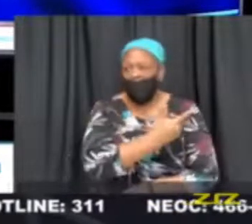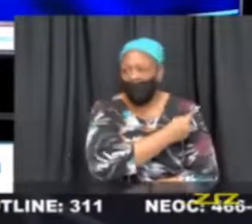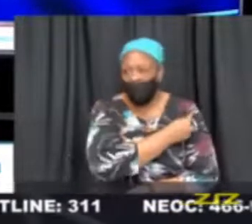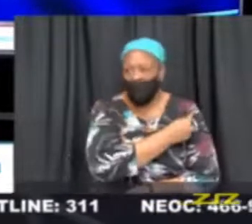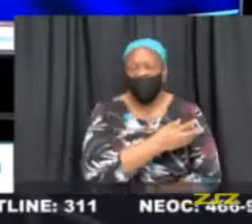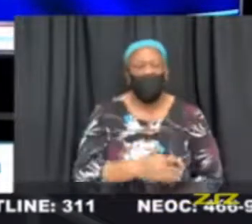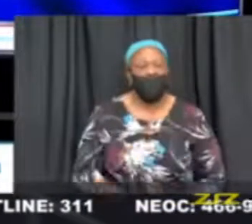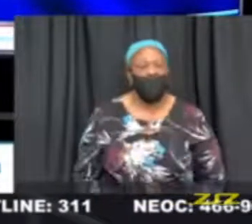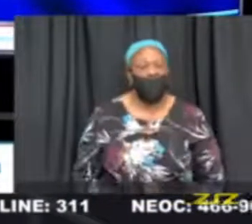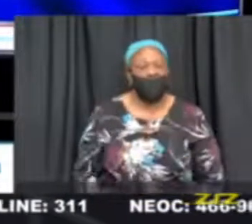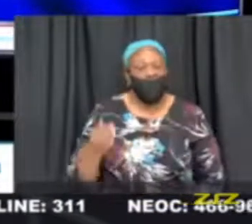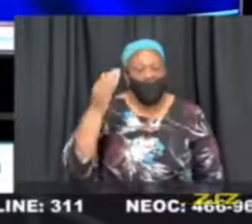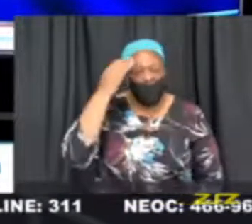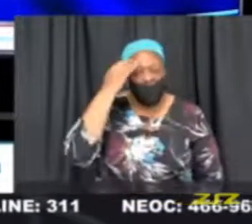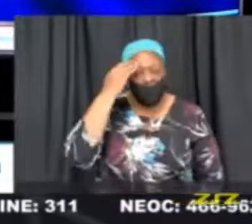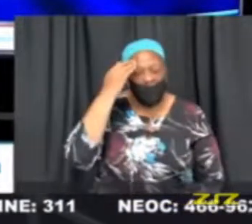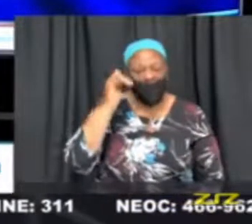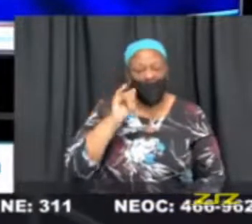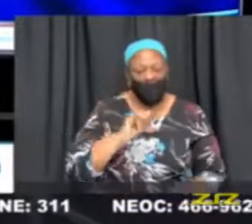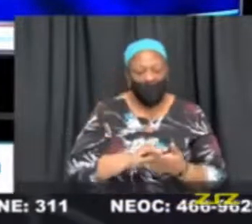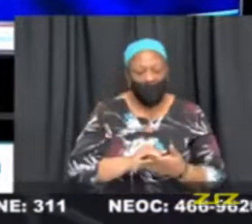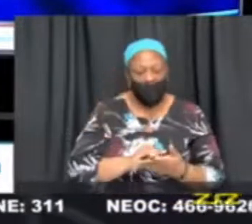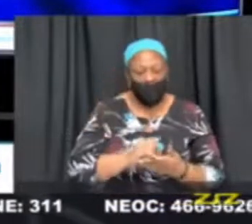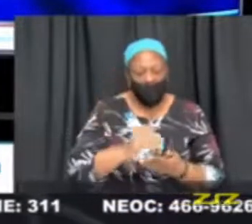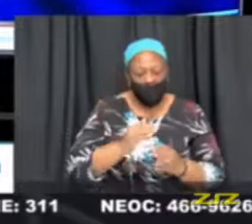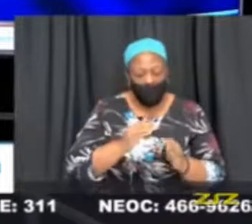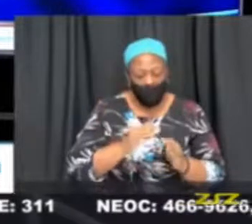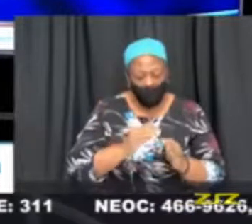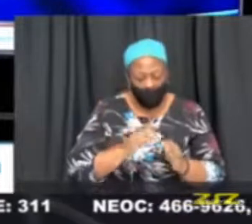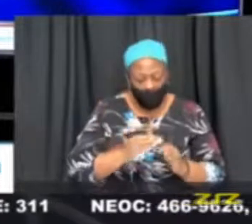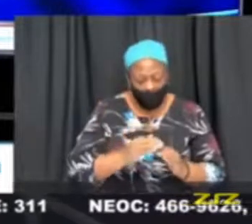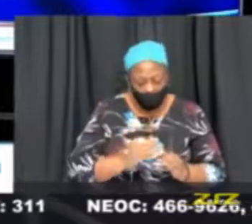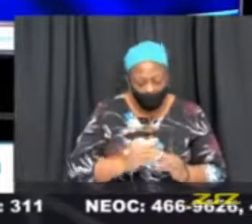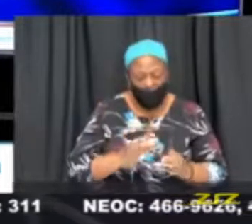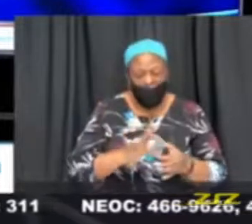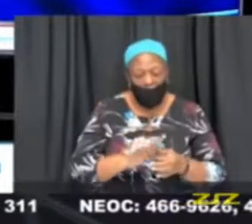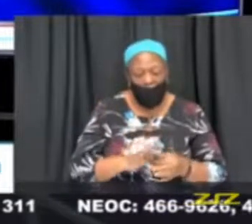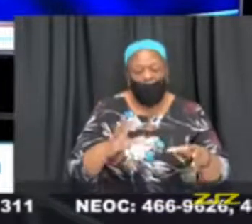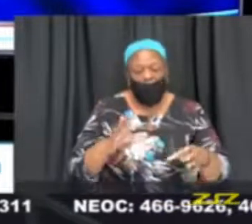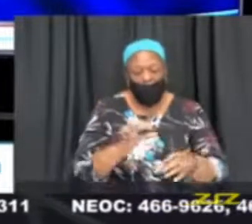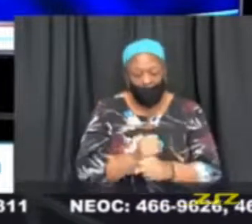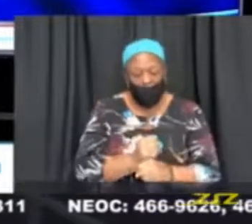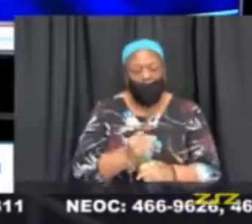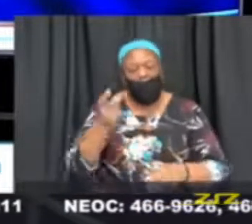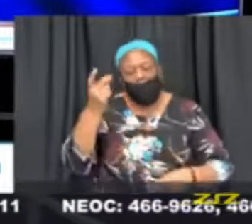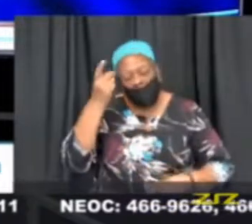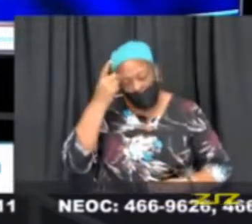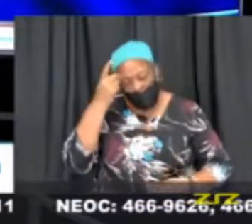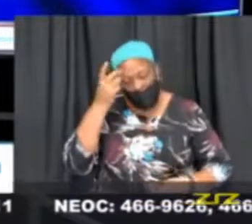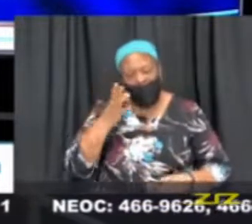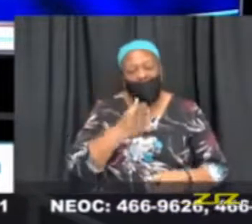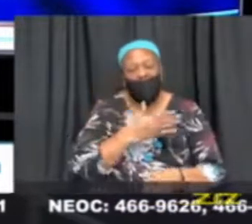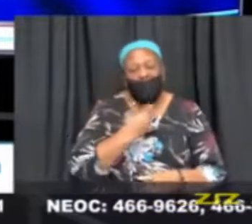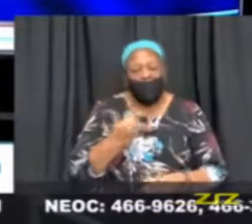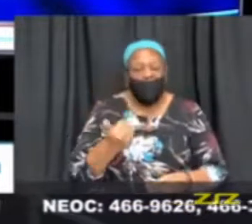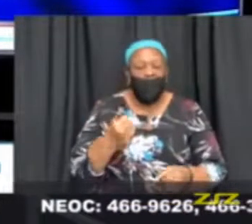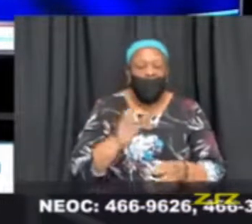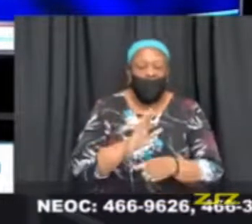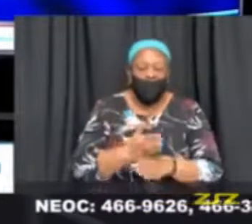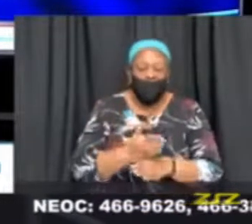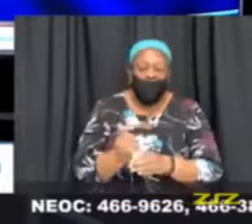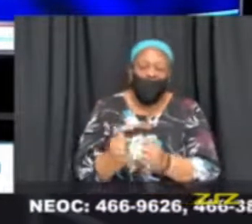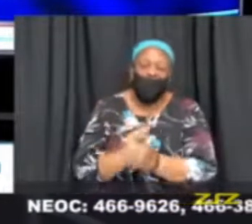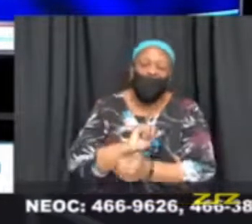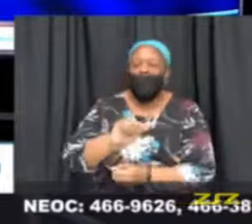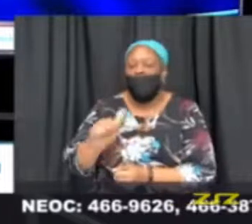a significant decreased risk of becoming infected and transmitting the virus to other persons. And so